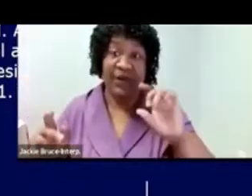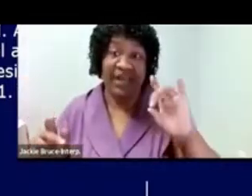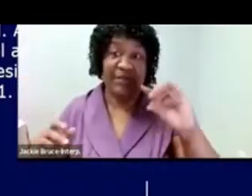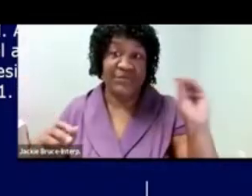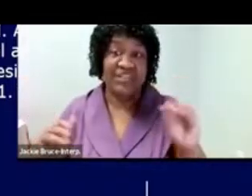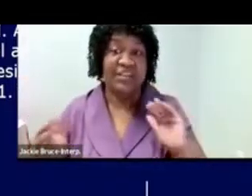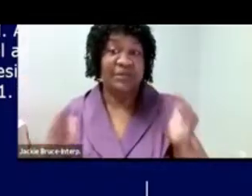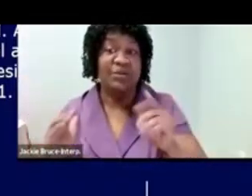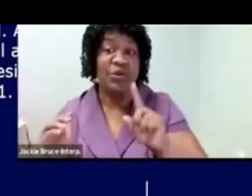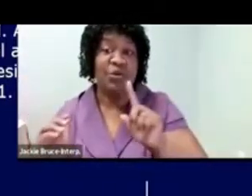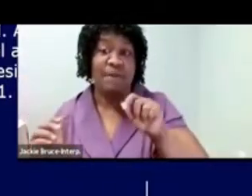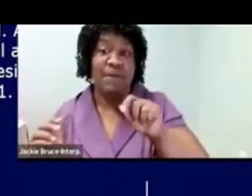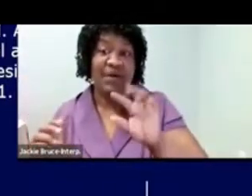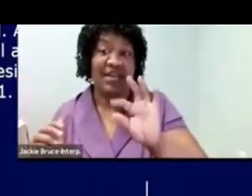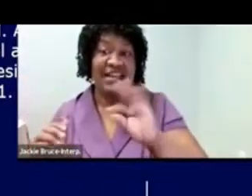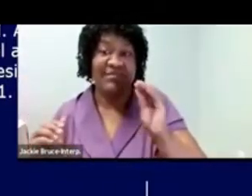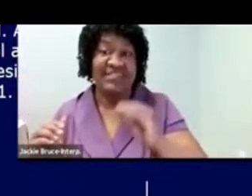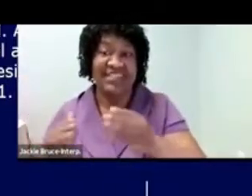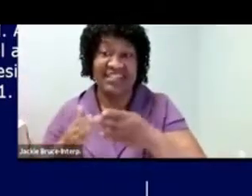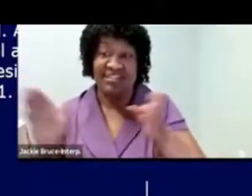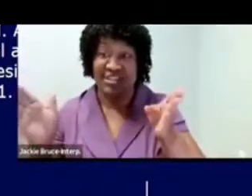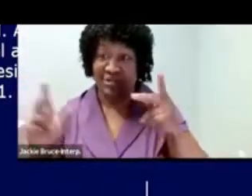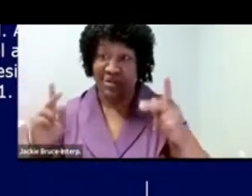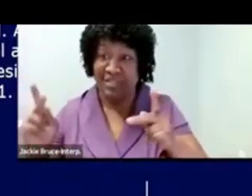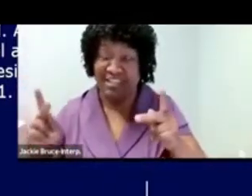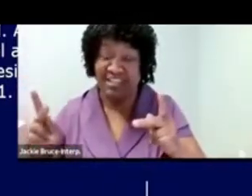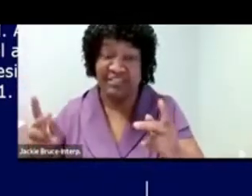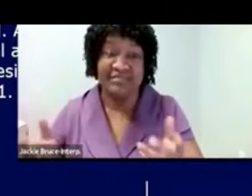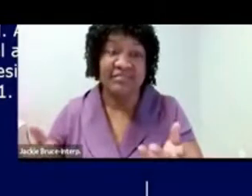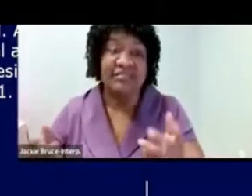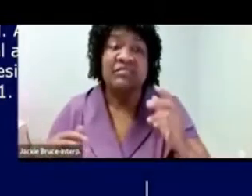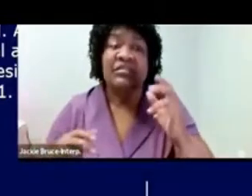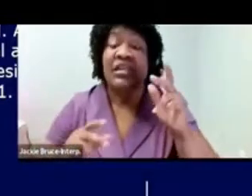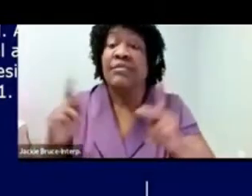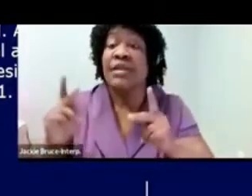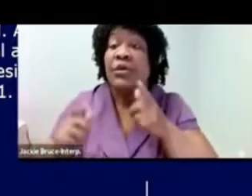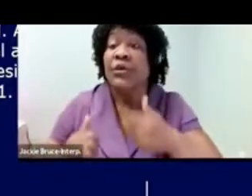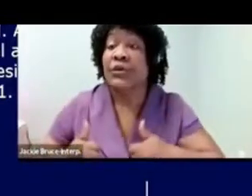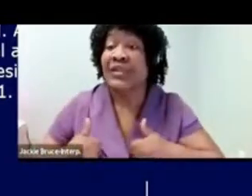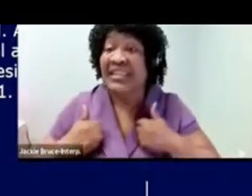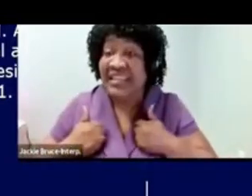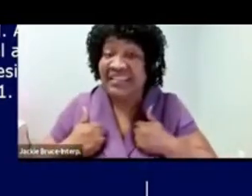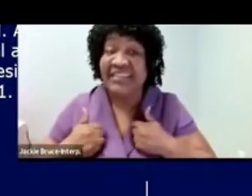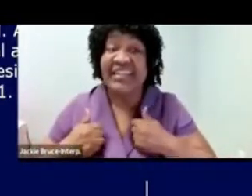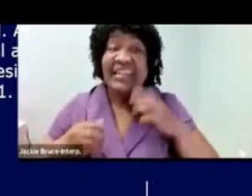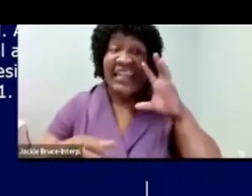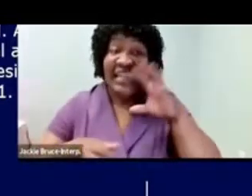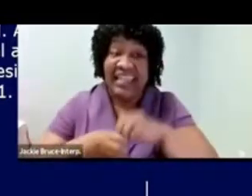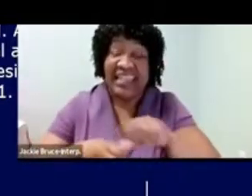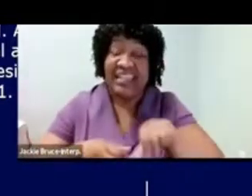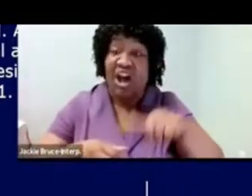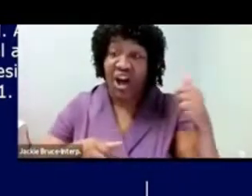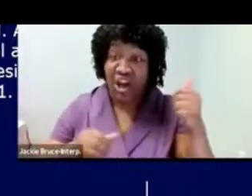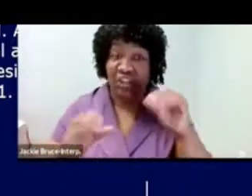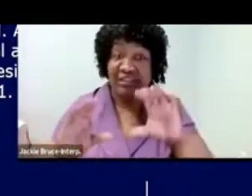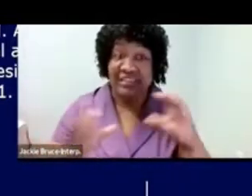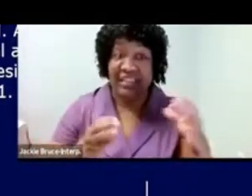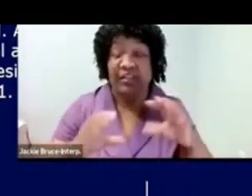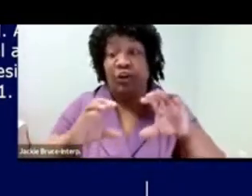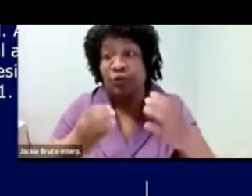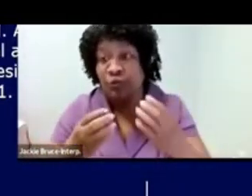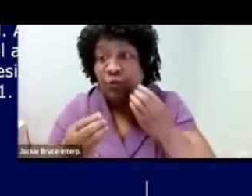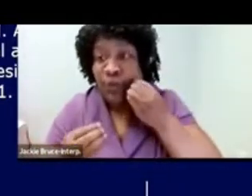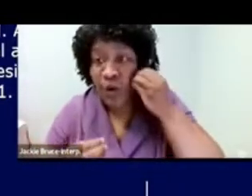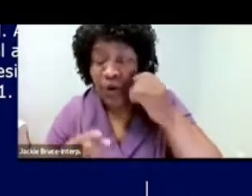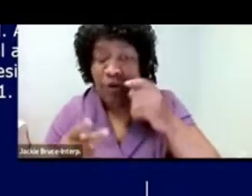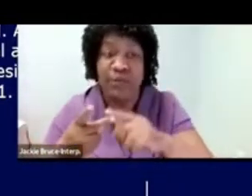compared to 1.9% in the general population. It's people who were living in the congregate settings, the group